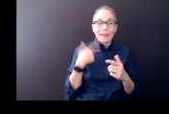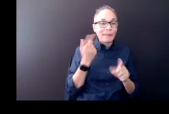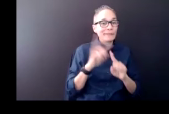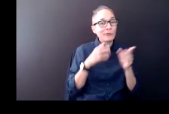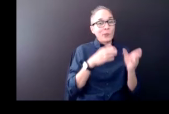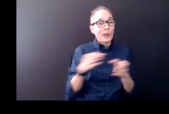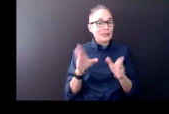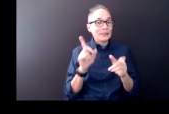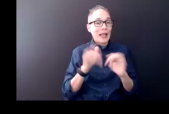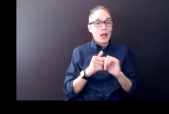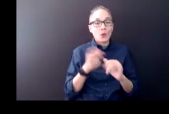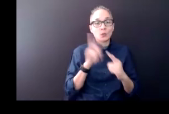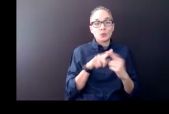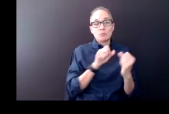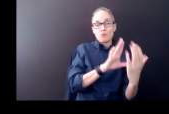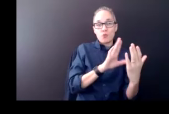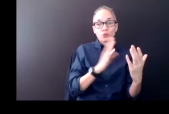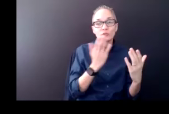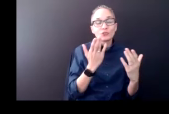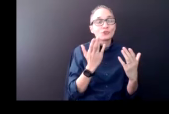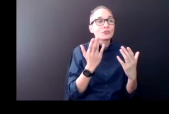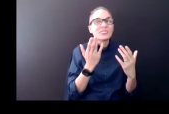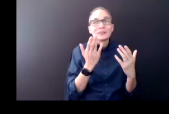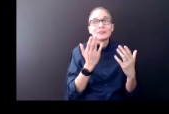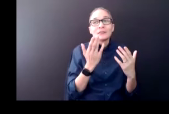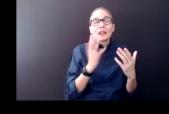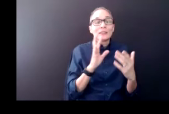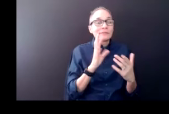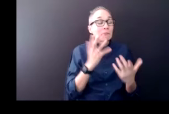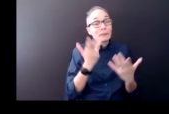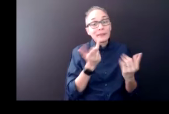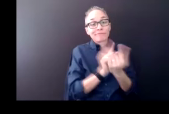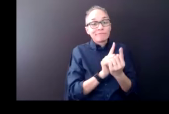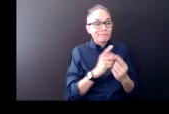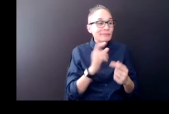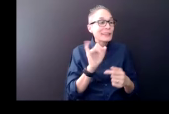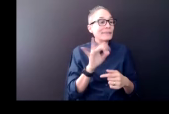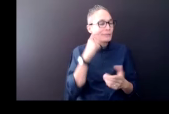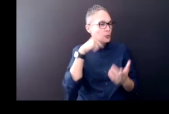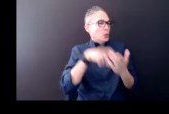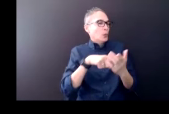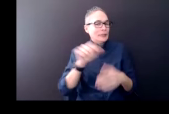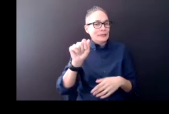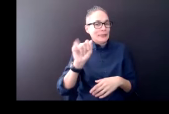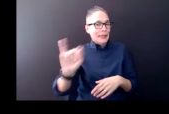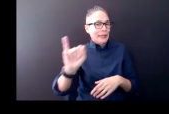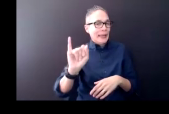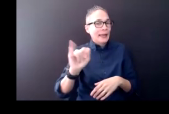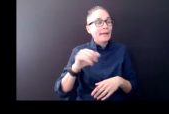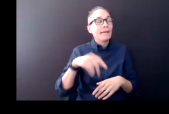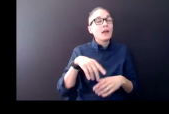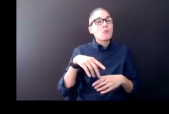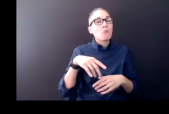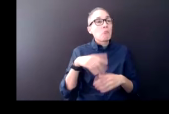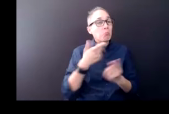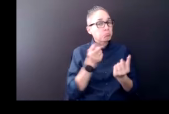maybe uh, should talk to the student after detecting AI usage. And one